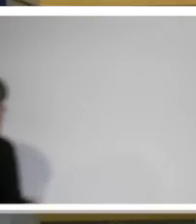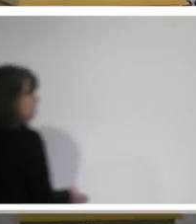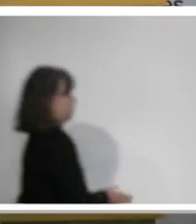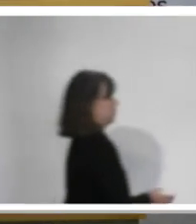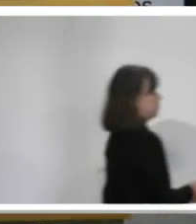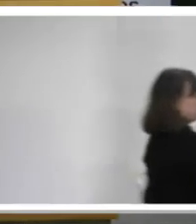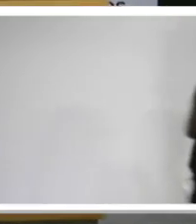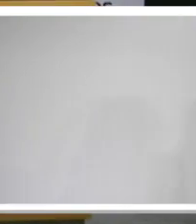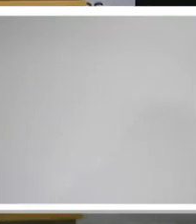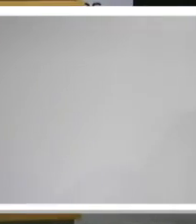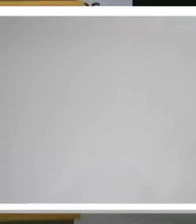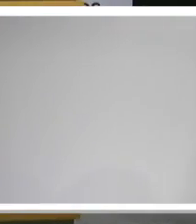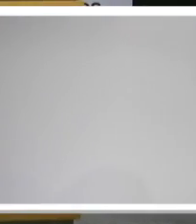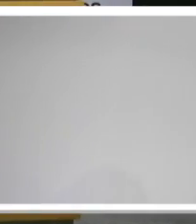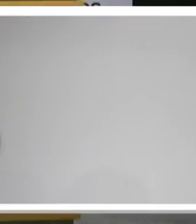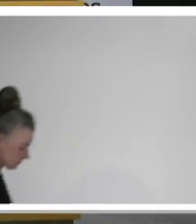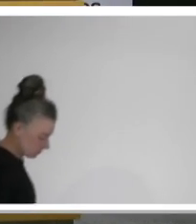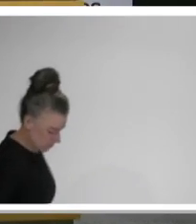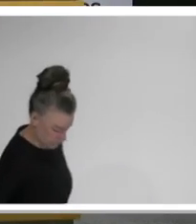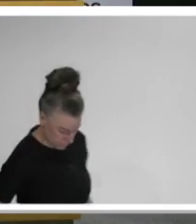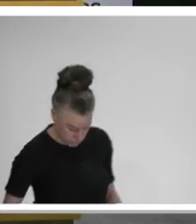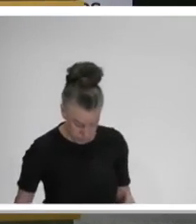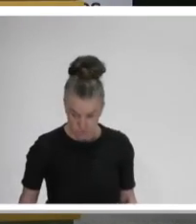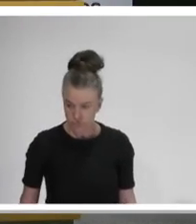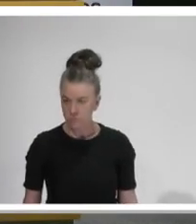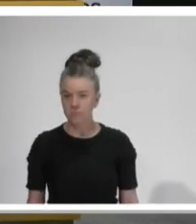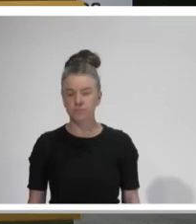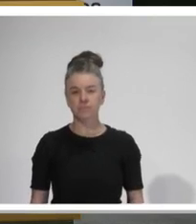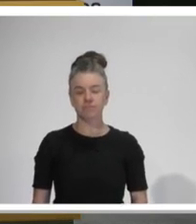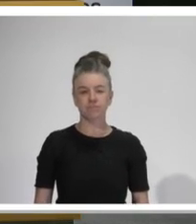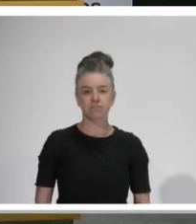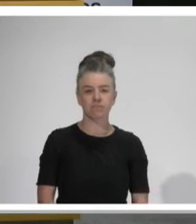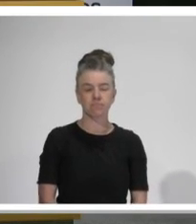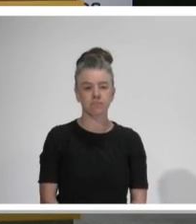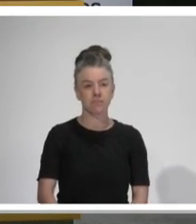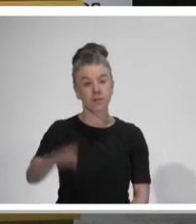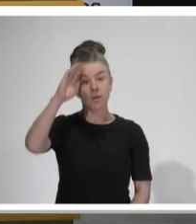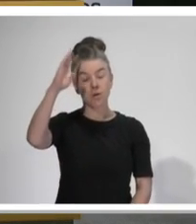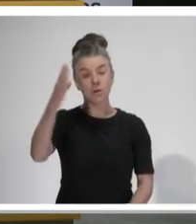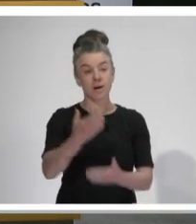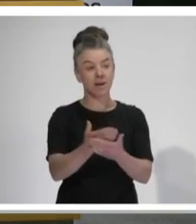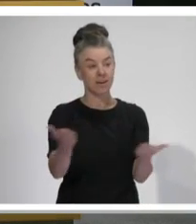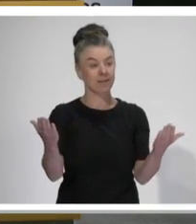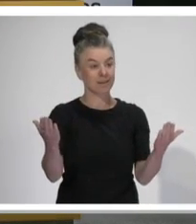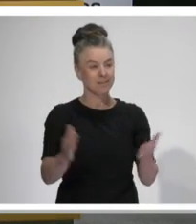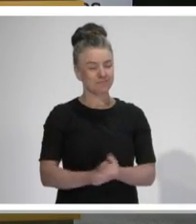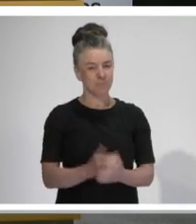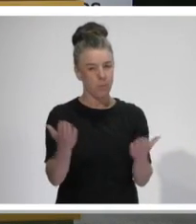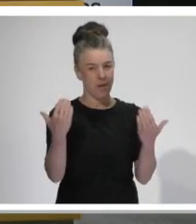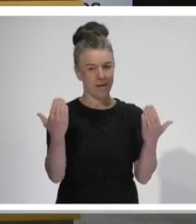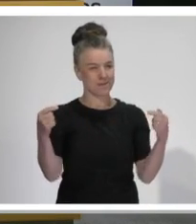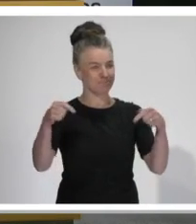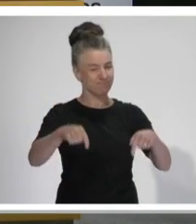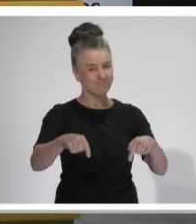residents' health. The Health Board kept in contact via phone and email to organise relief staff and extra PPE